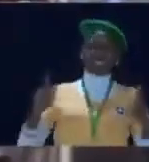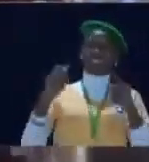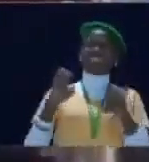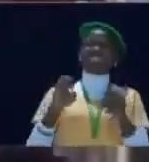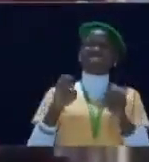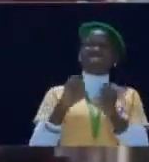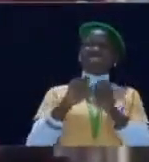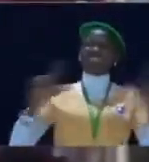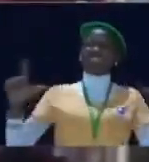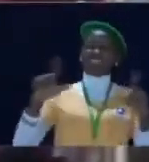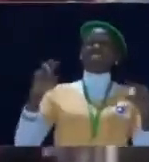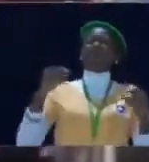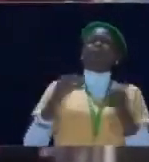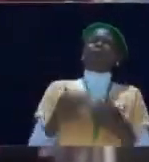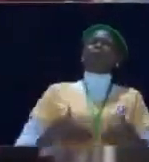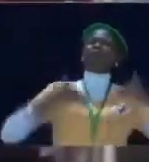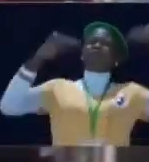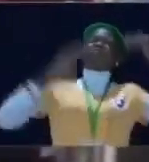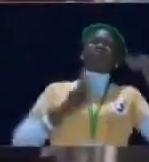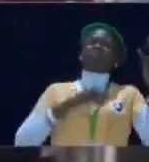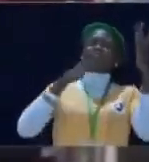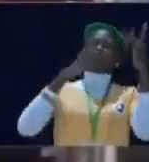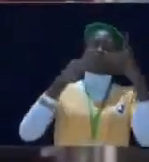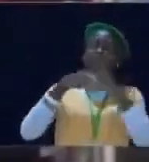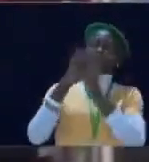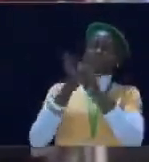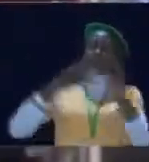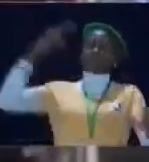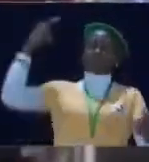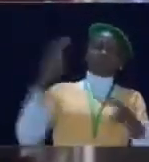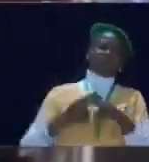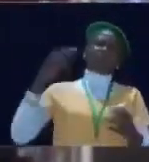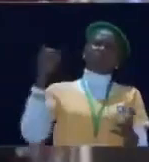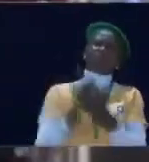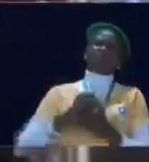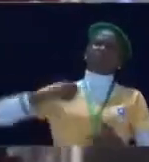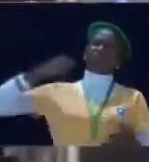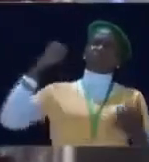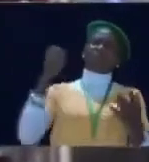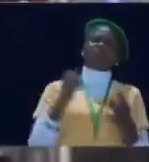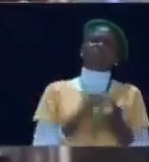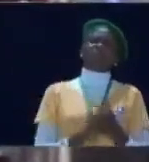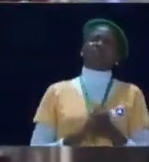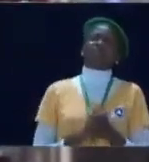enlarged beyond our expectations in the name of Jesus.